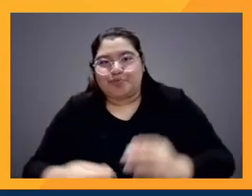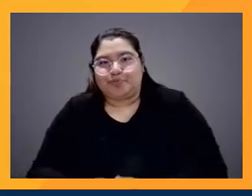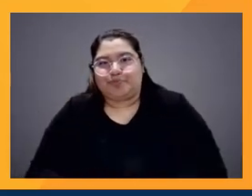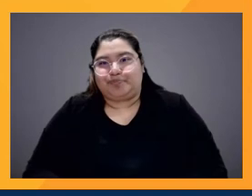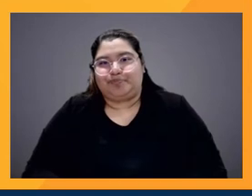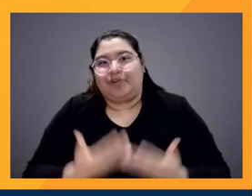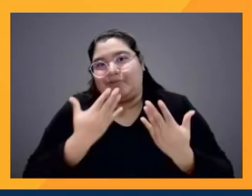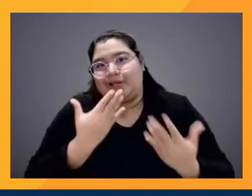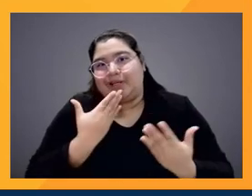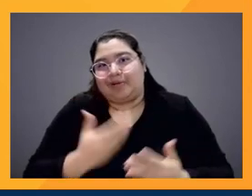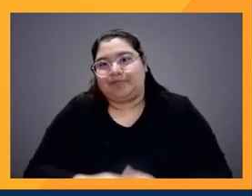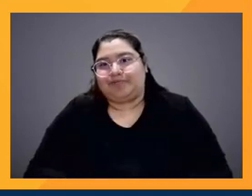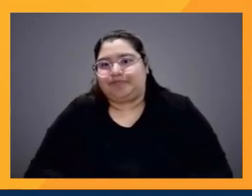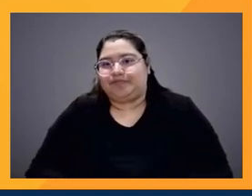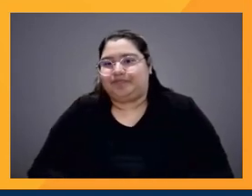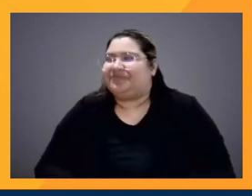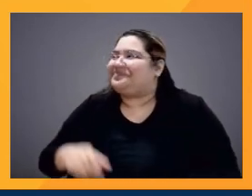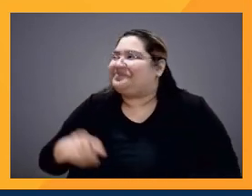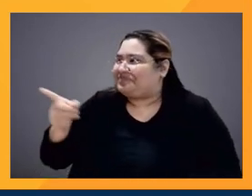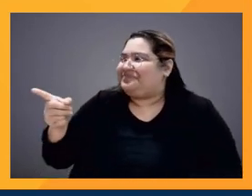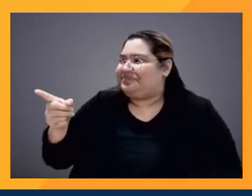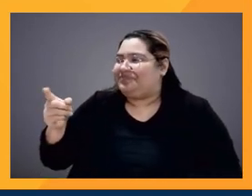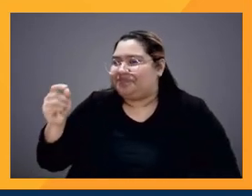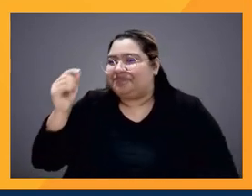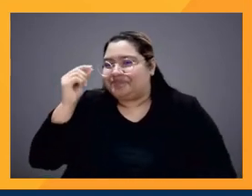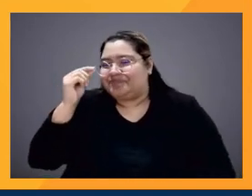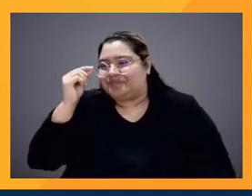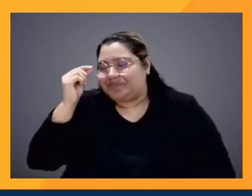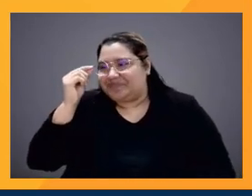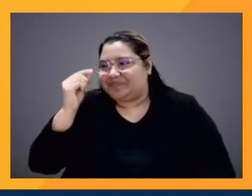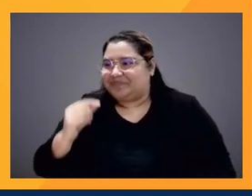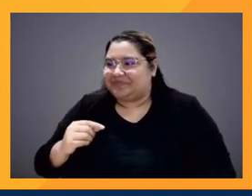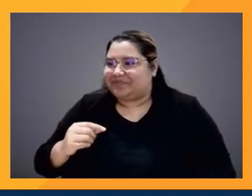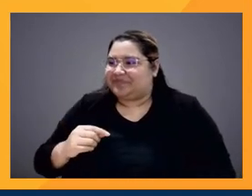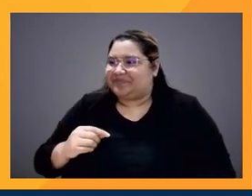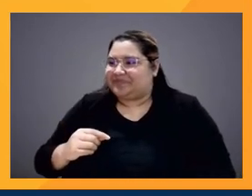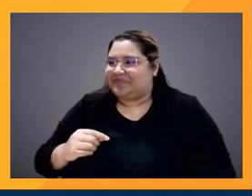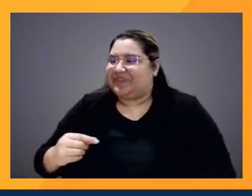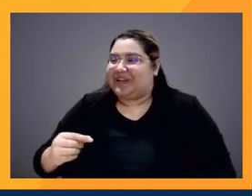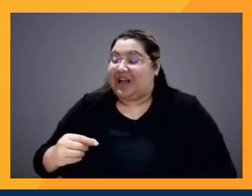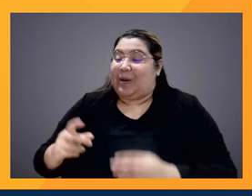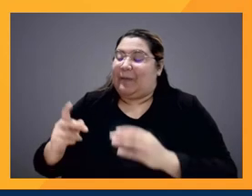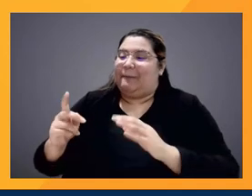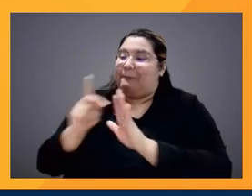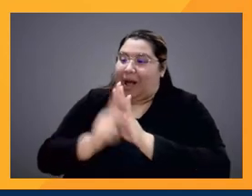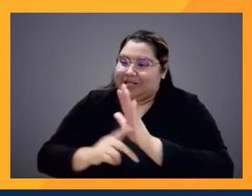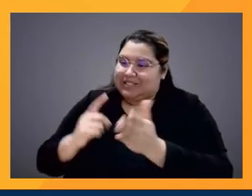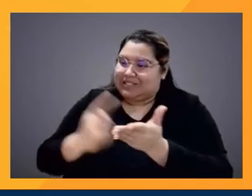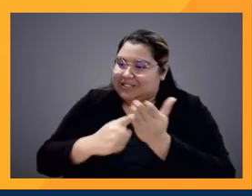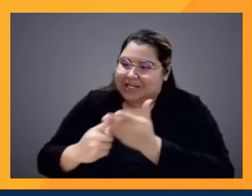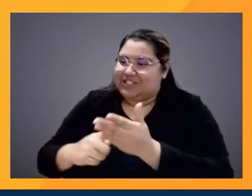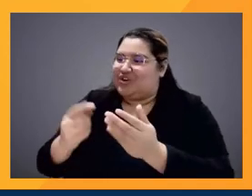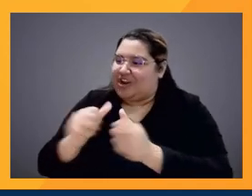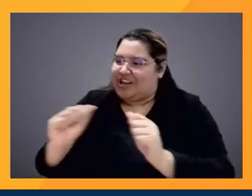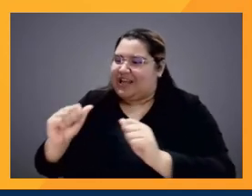so, like, what we do is we take data and we try to transform it into insights that we think are helpful for public